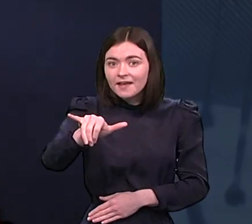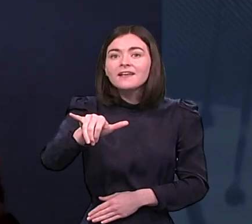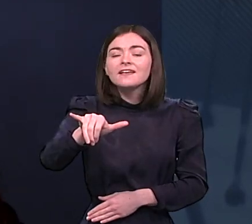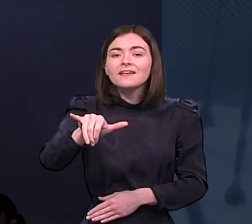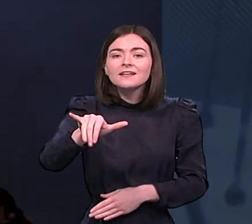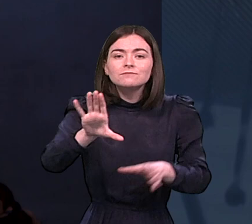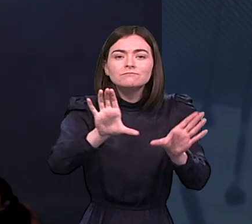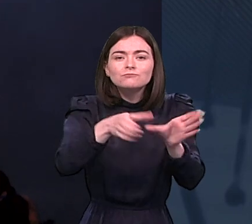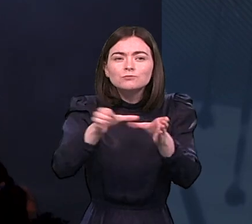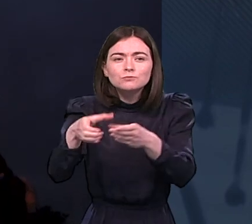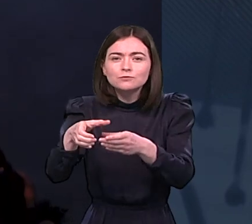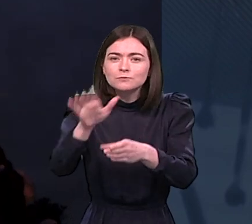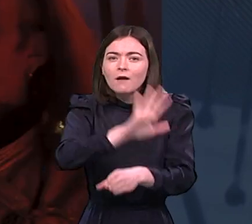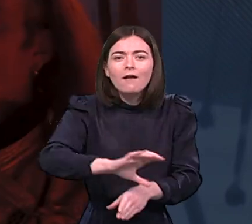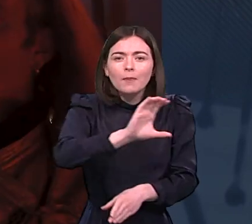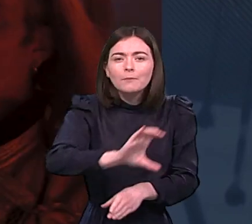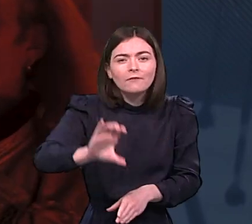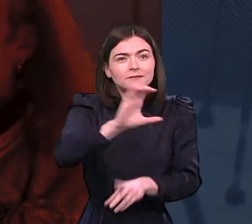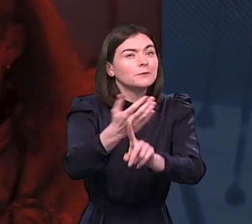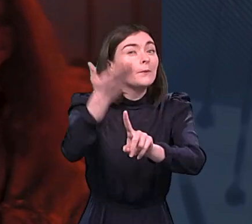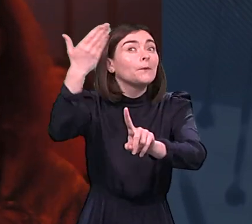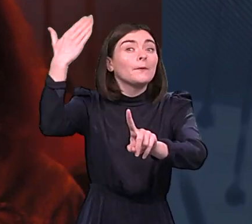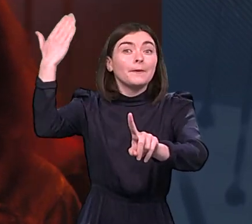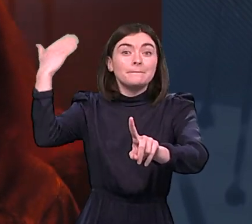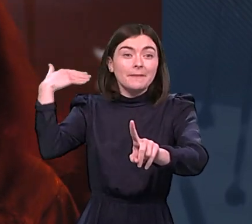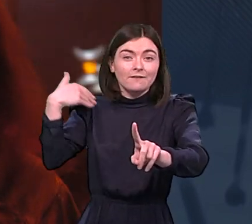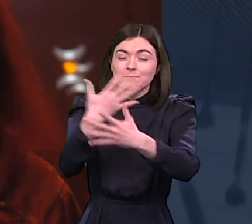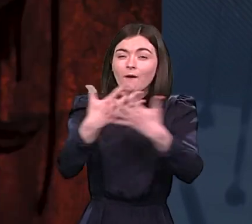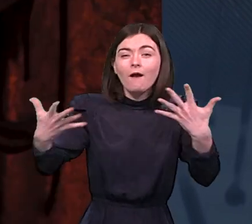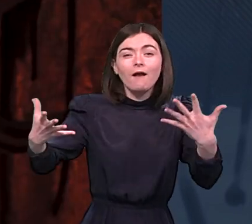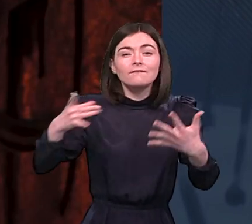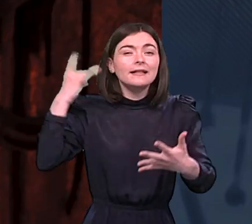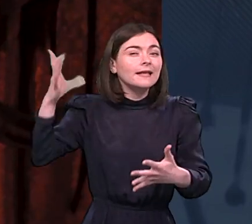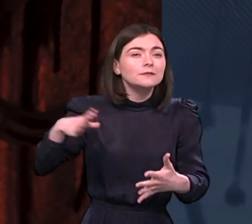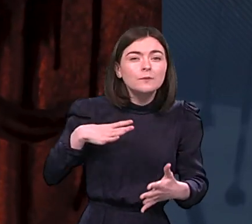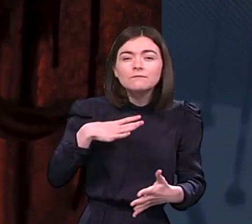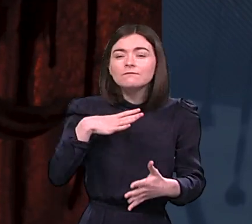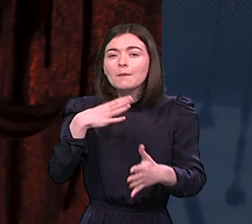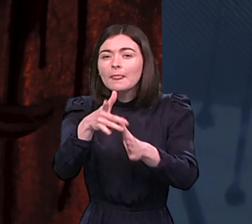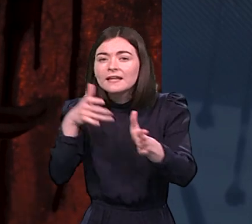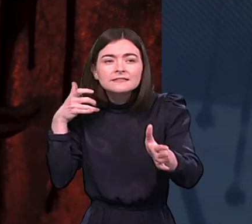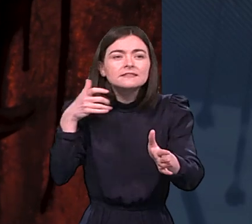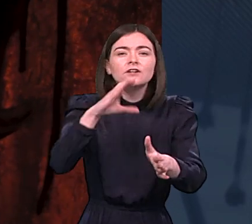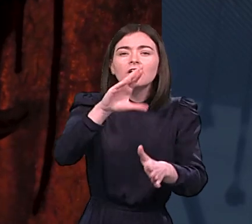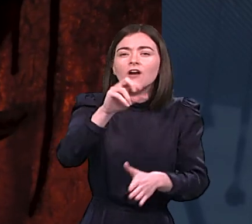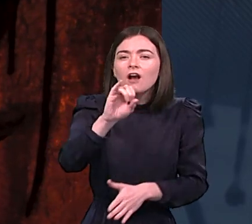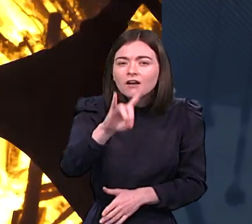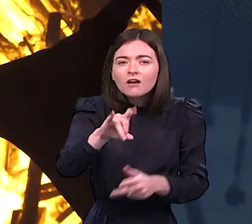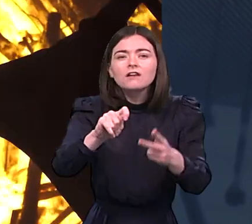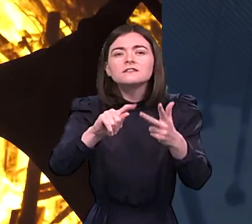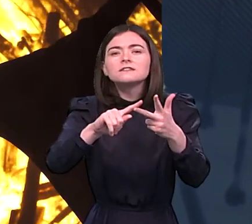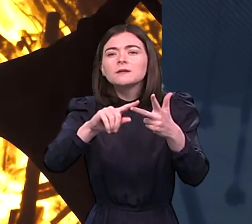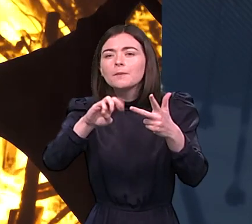from all of the provinces, I'm going back in the day, from all of the kingdoms, from Leinster, Connacht,